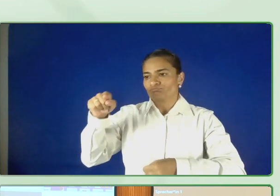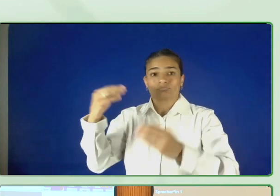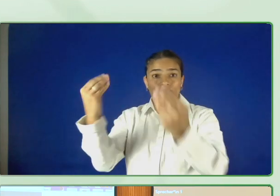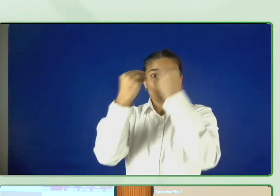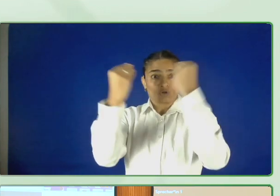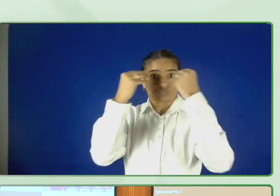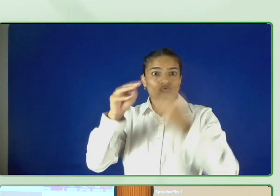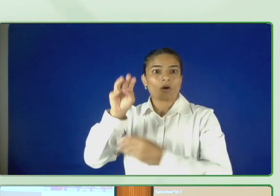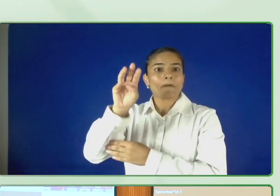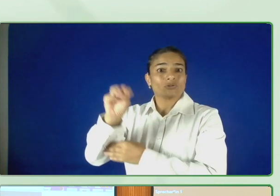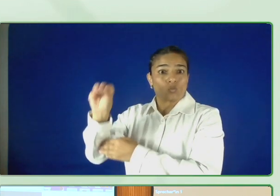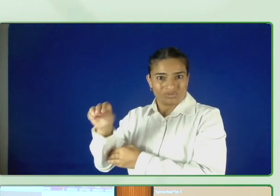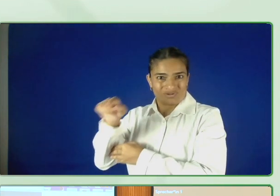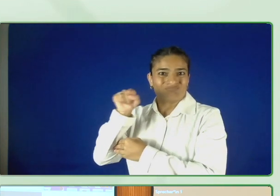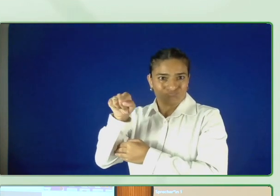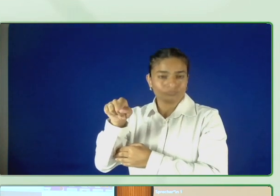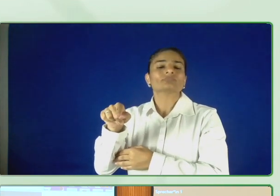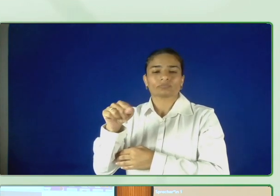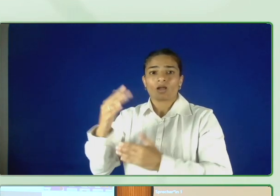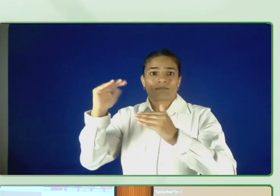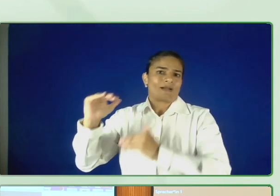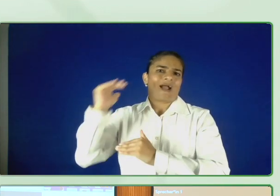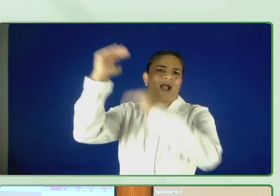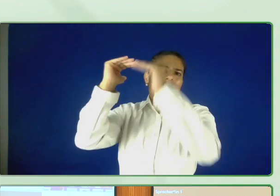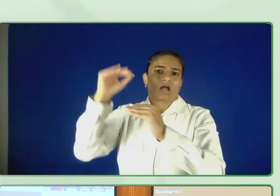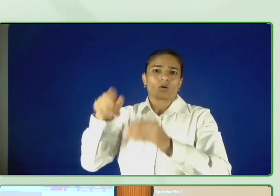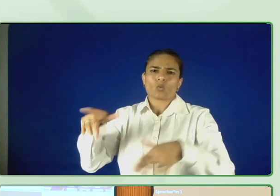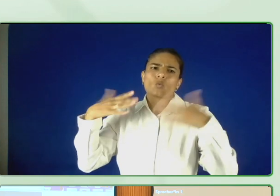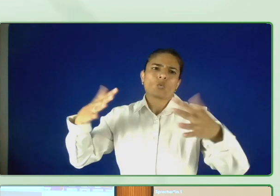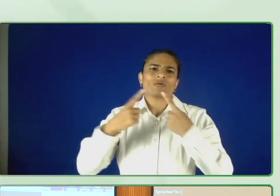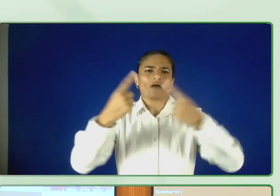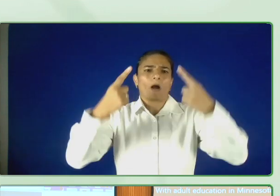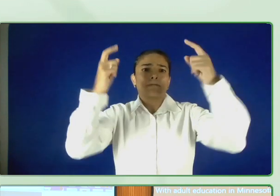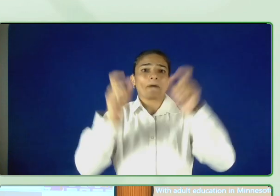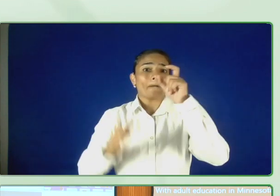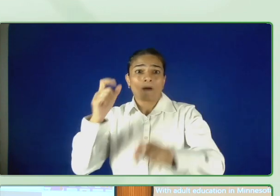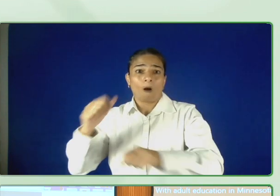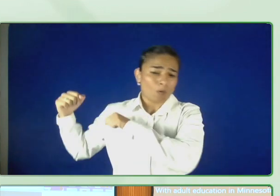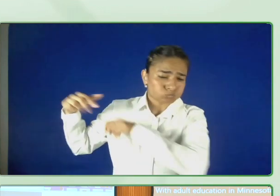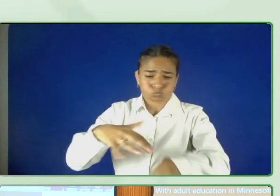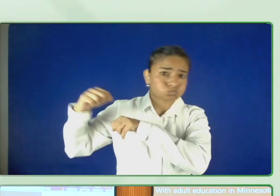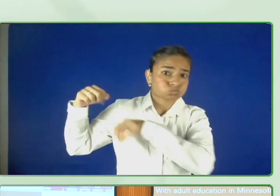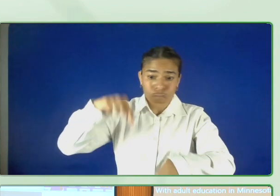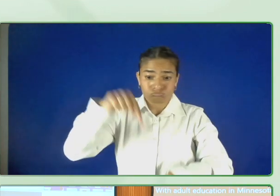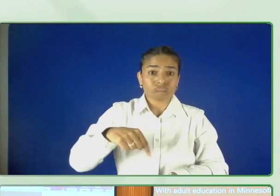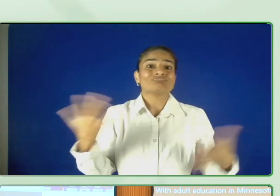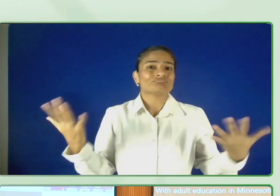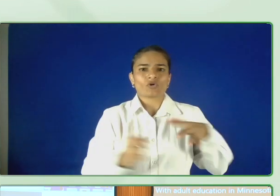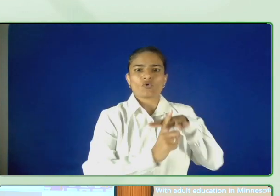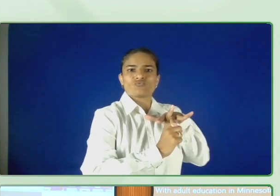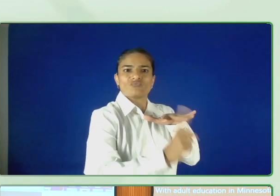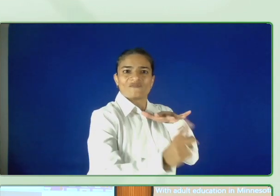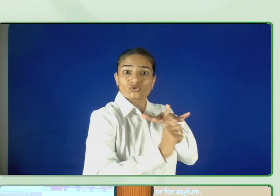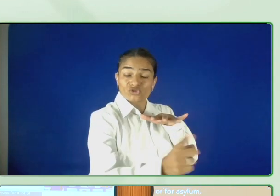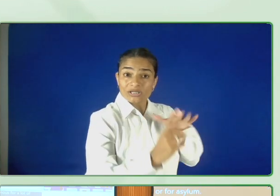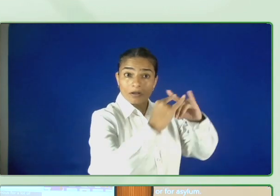the state from refugee camps or for asylum. We provide